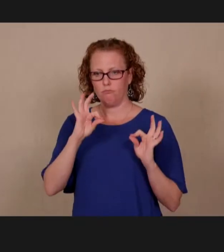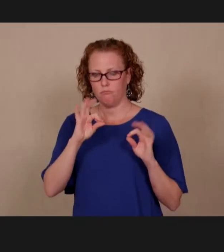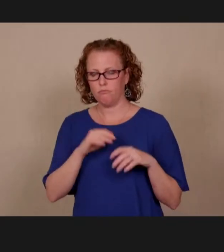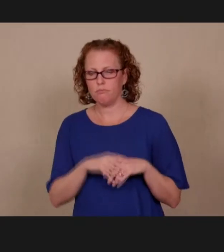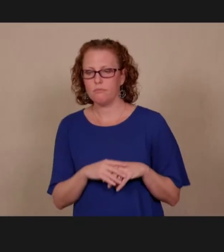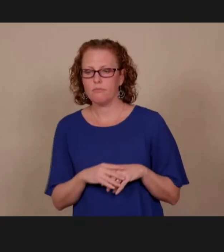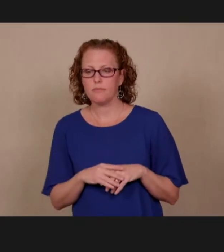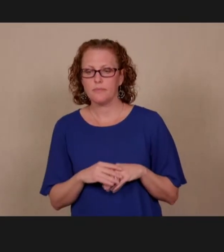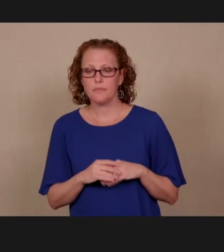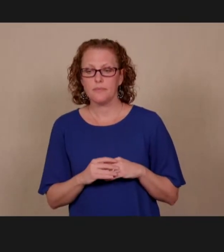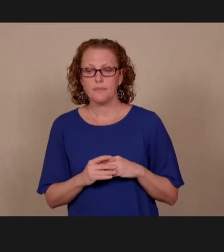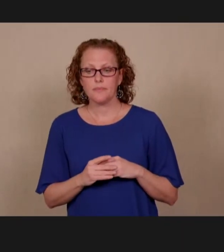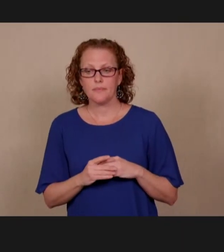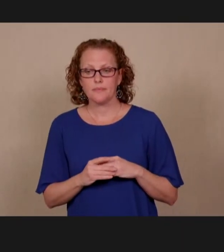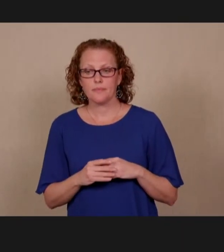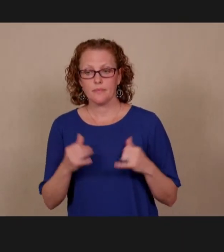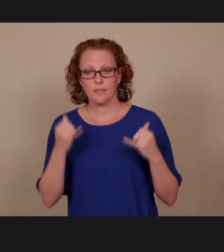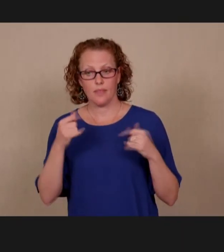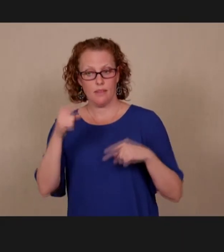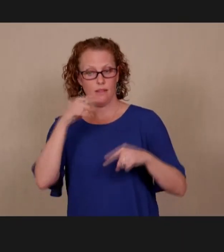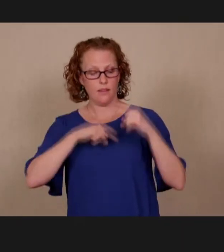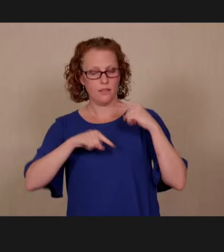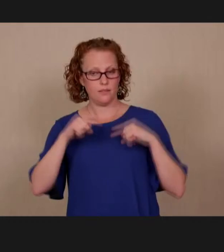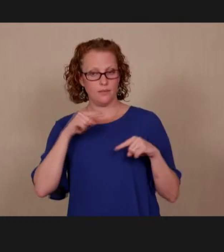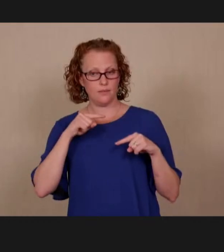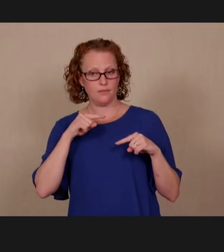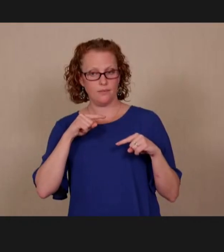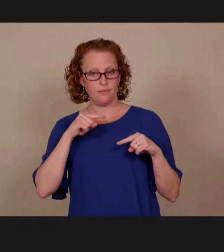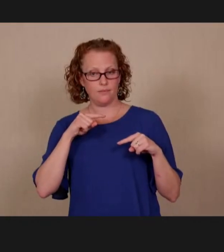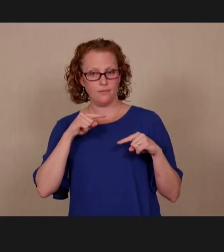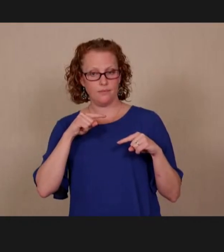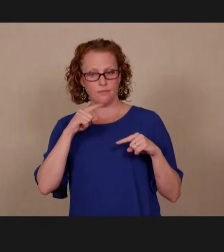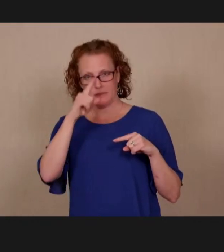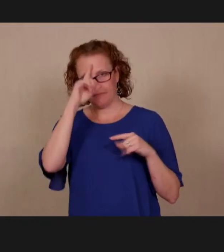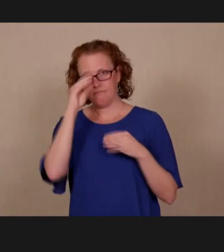just review the findings for map option 2.